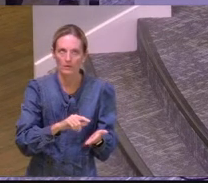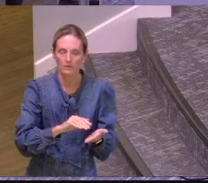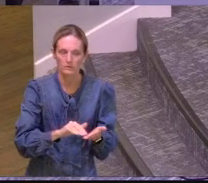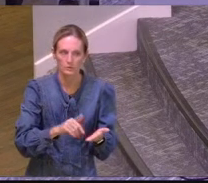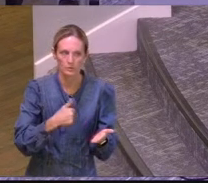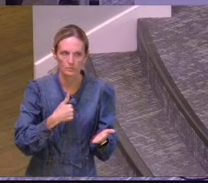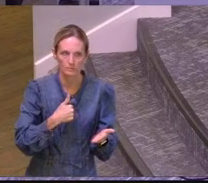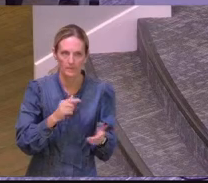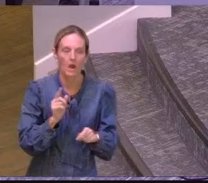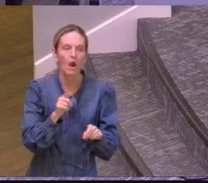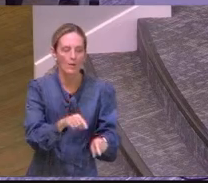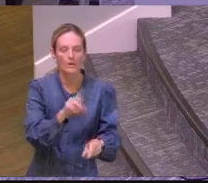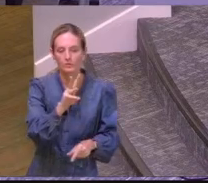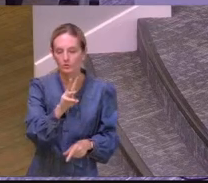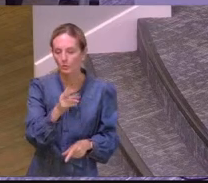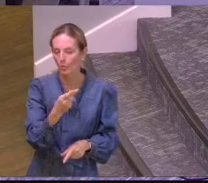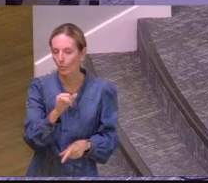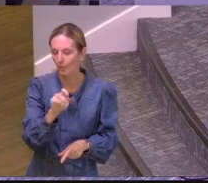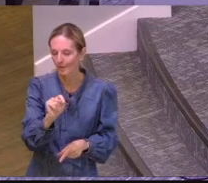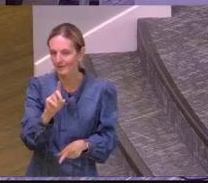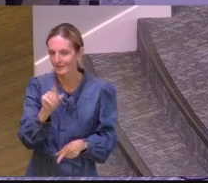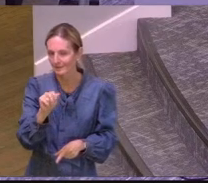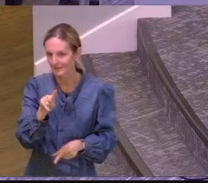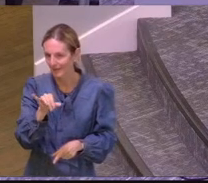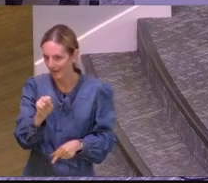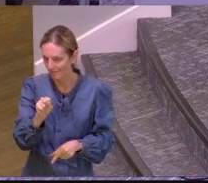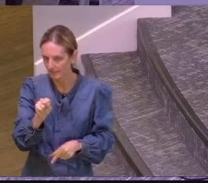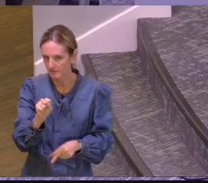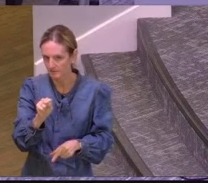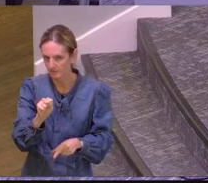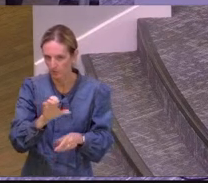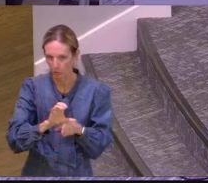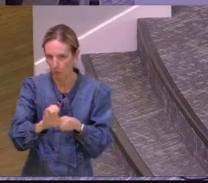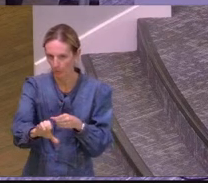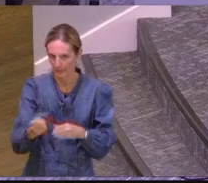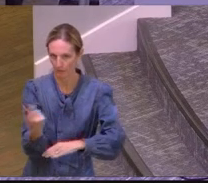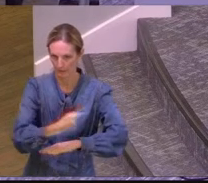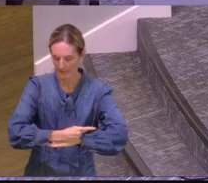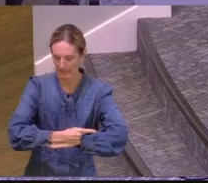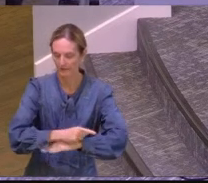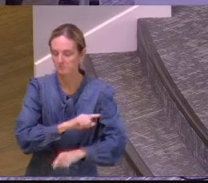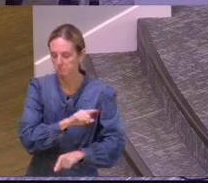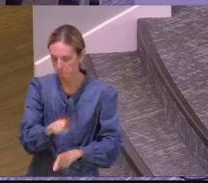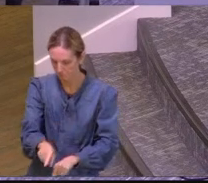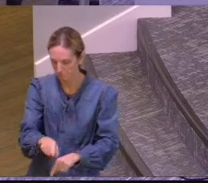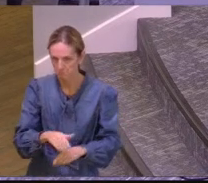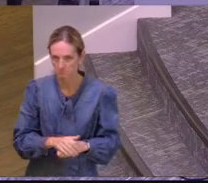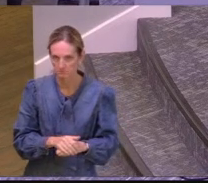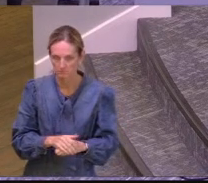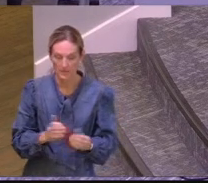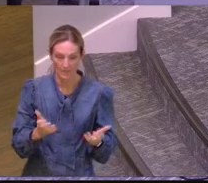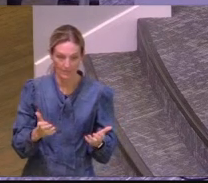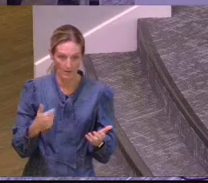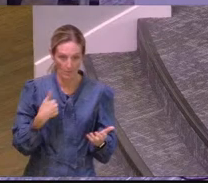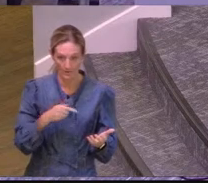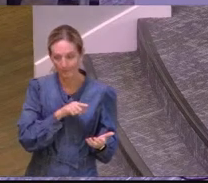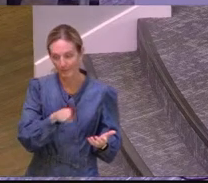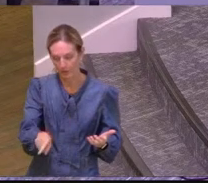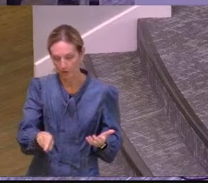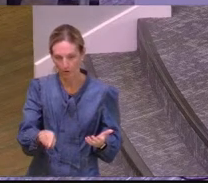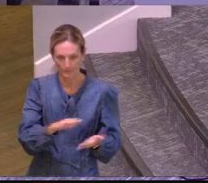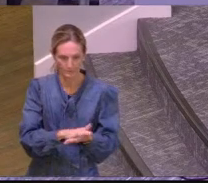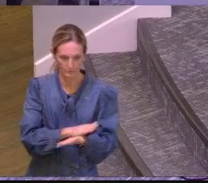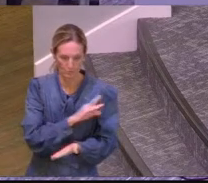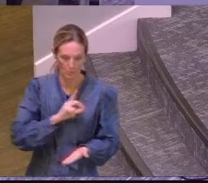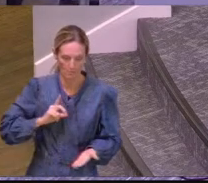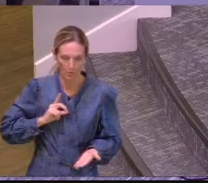I went to the Whit Davis Career Day, and they wanted me to go as a school board member. And I said,